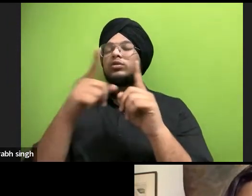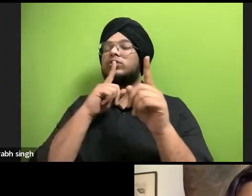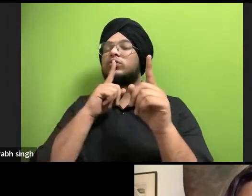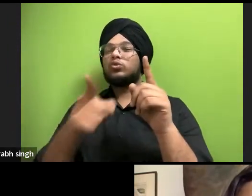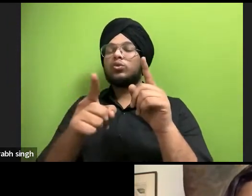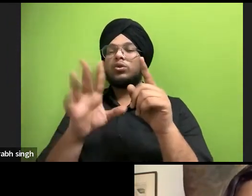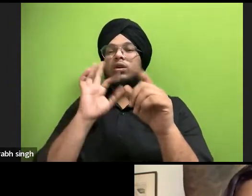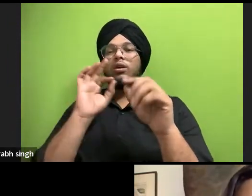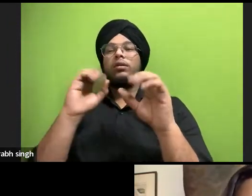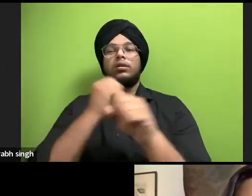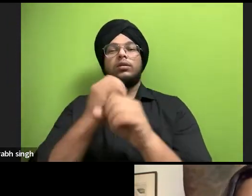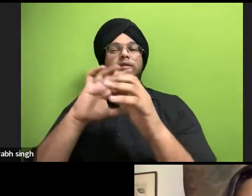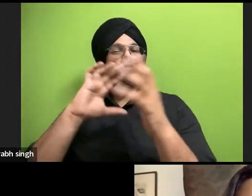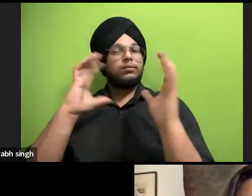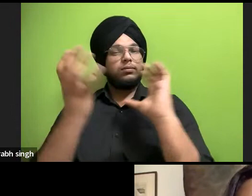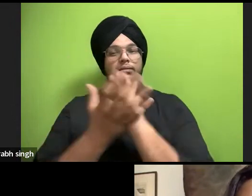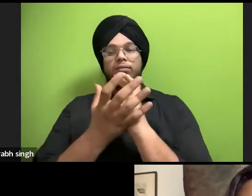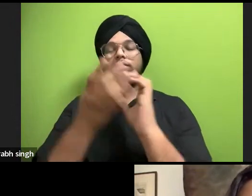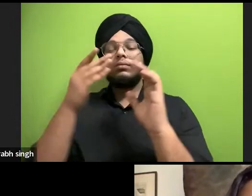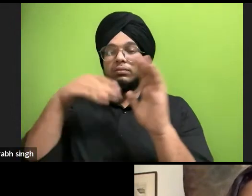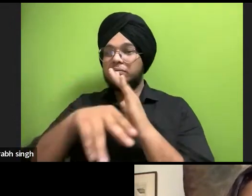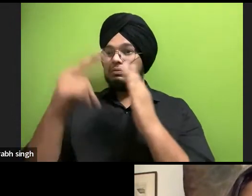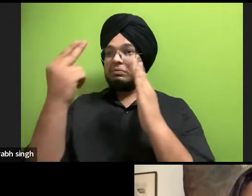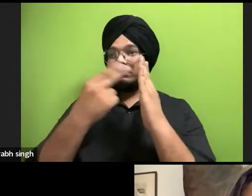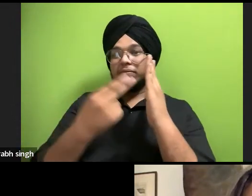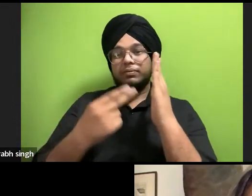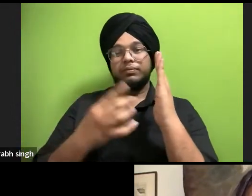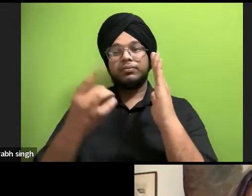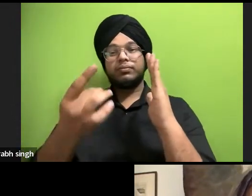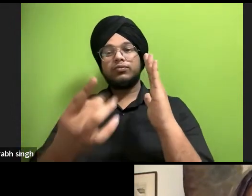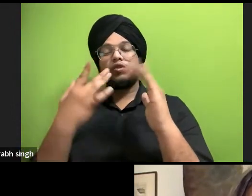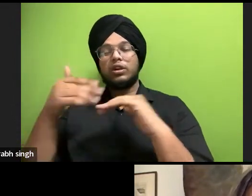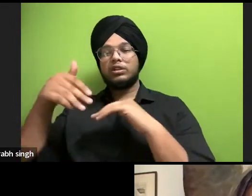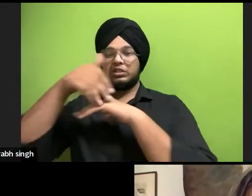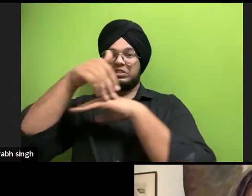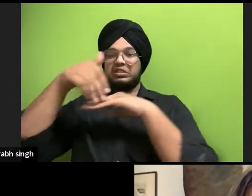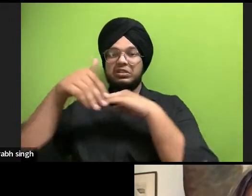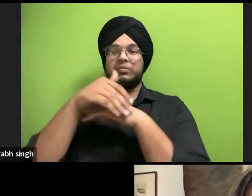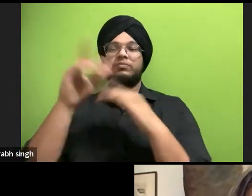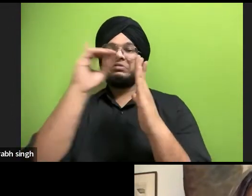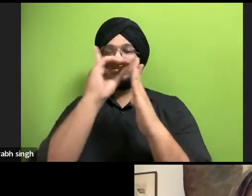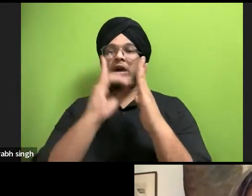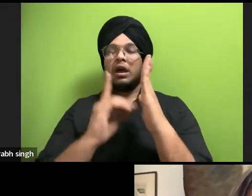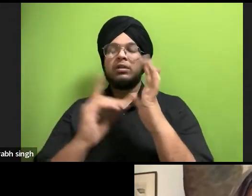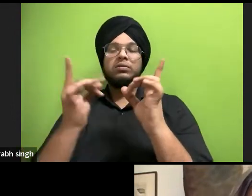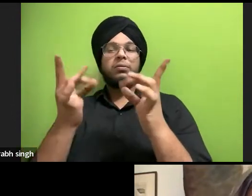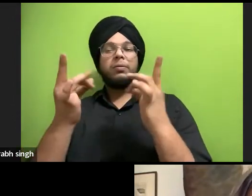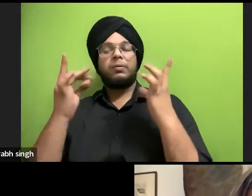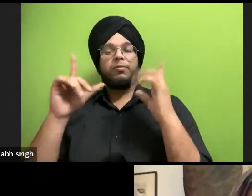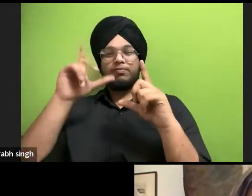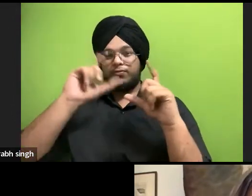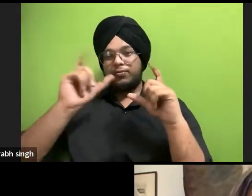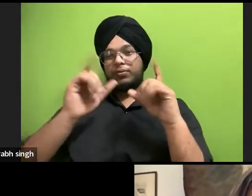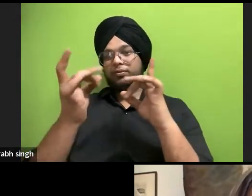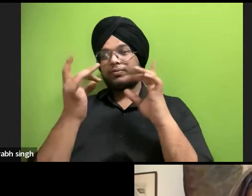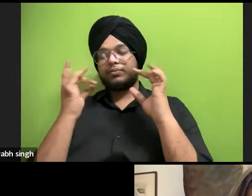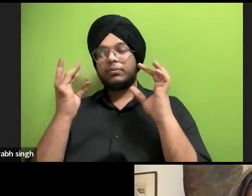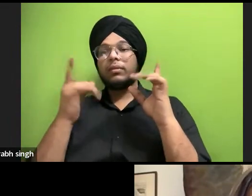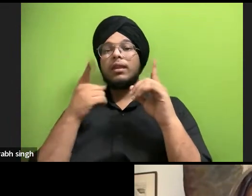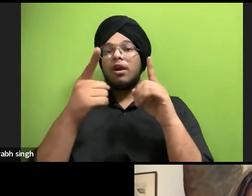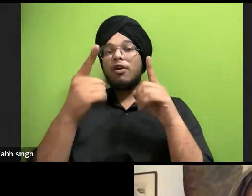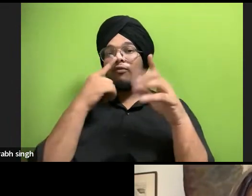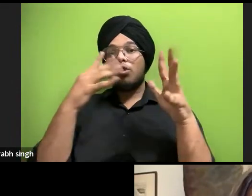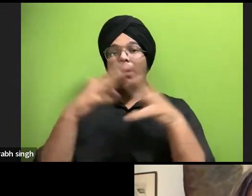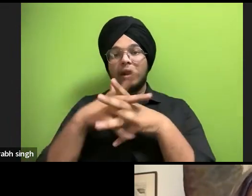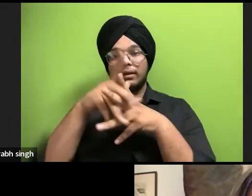a global museum for art, design, architecture, and moving image. And under Suhanya's